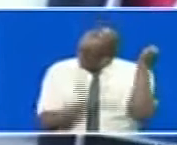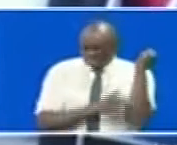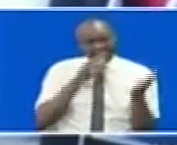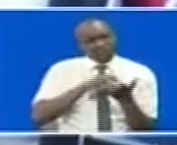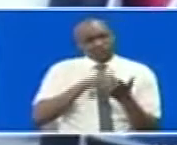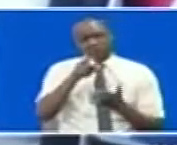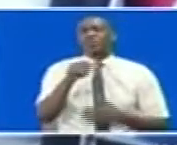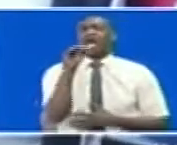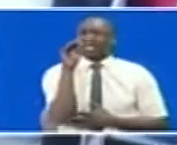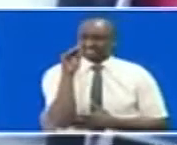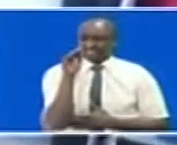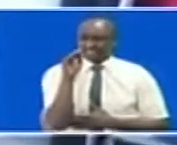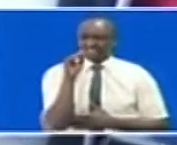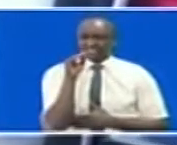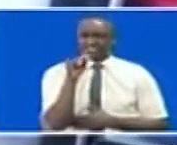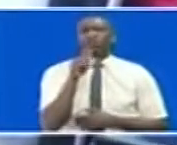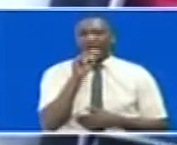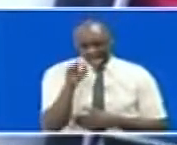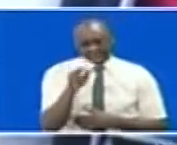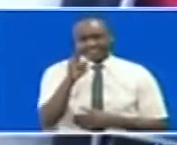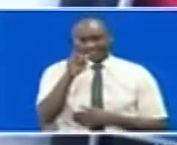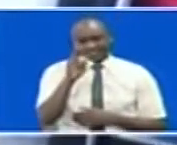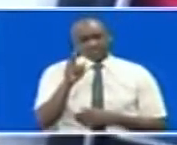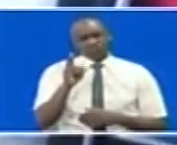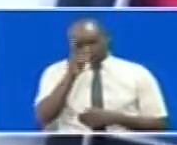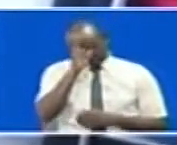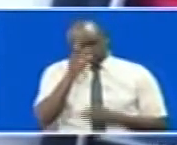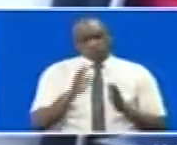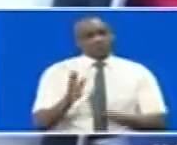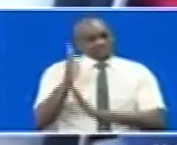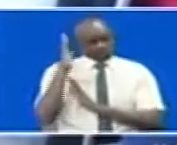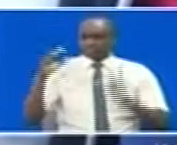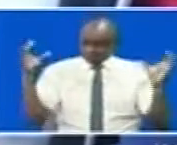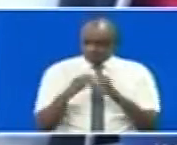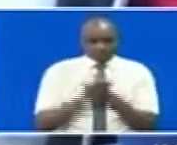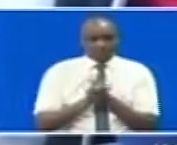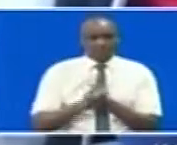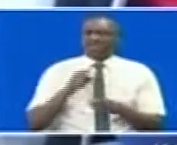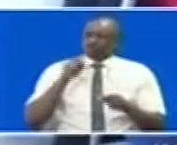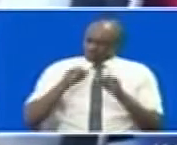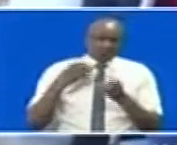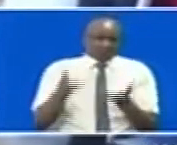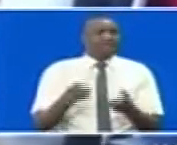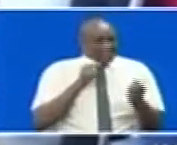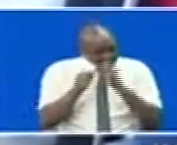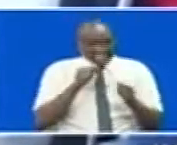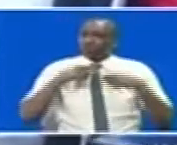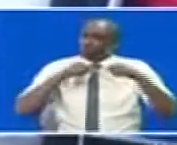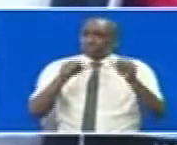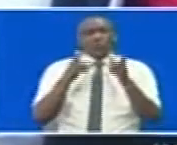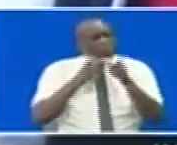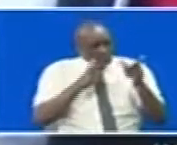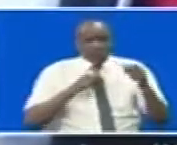to urge the security apparatus to respond. The fighting is still going on,